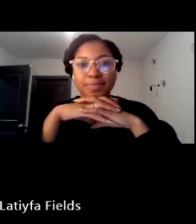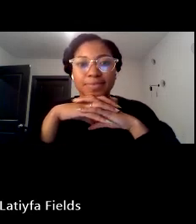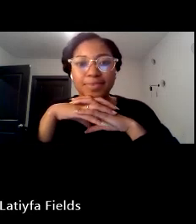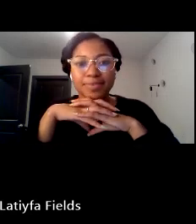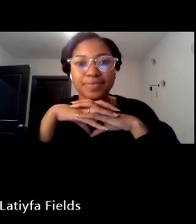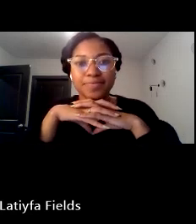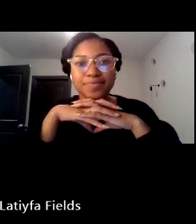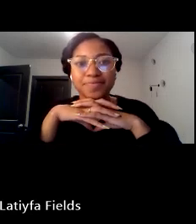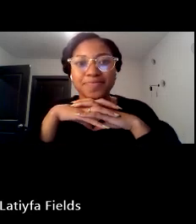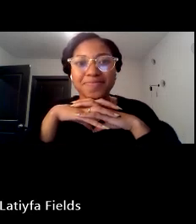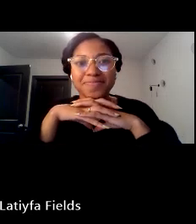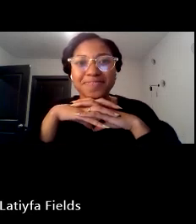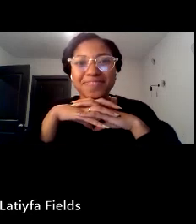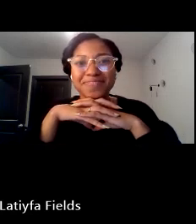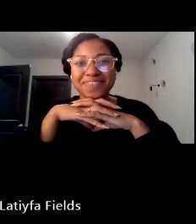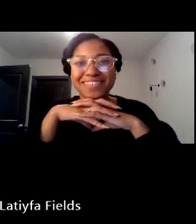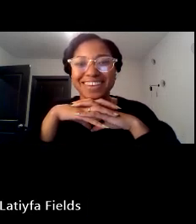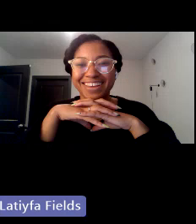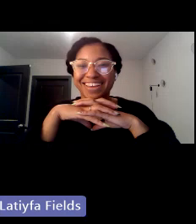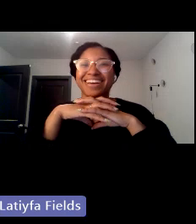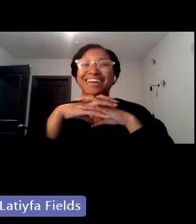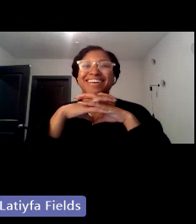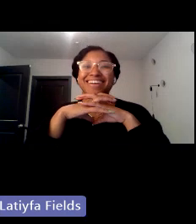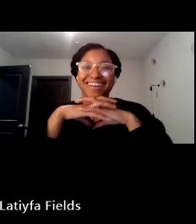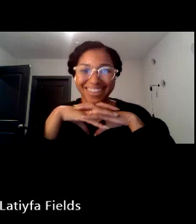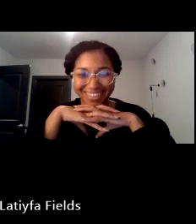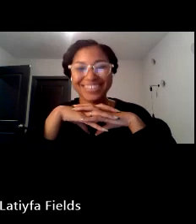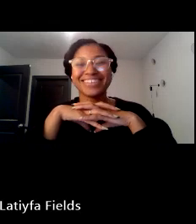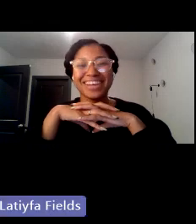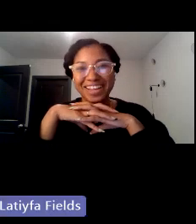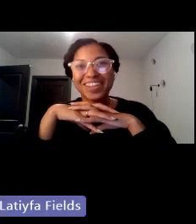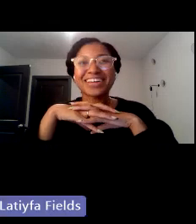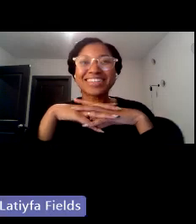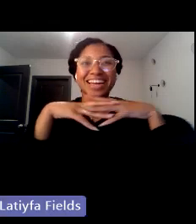24. Am I alive? Let's stop counting.